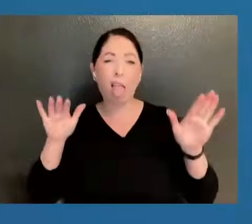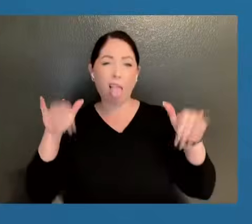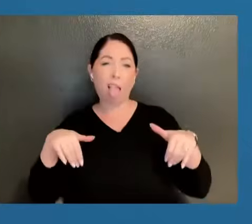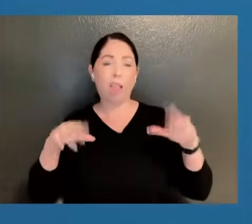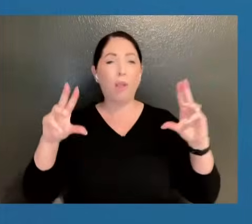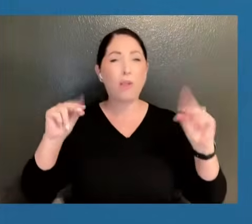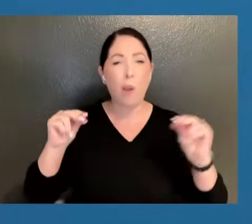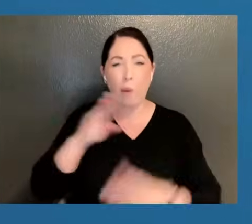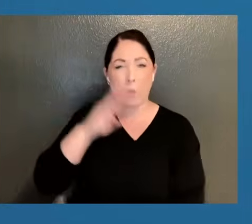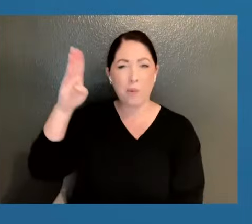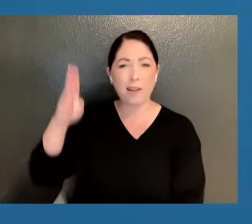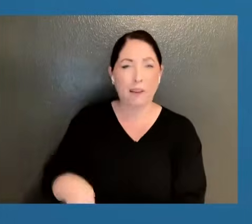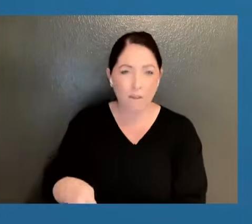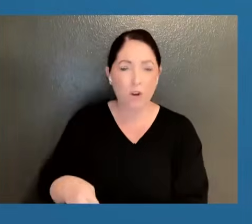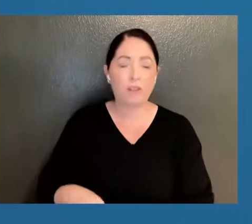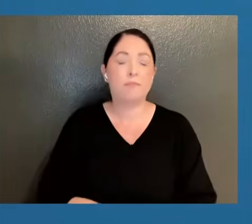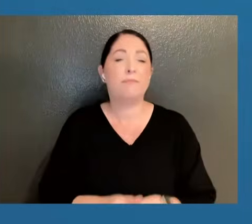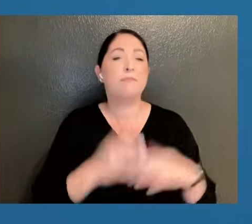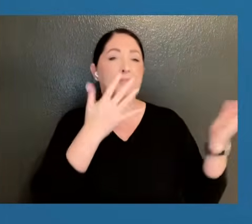Ever.